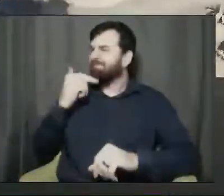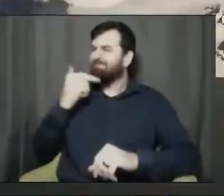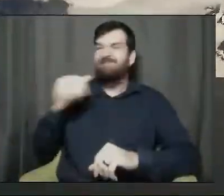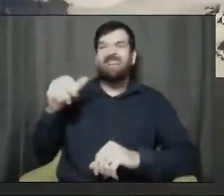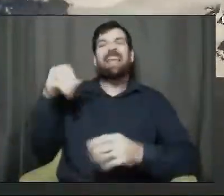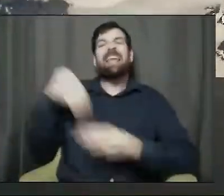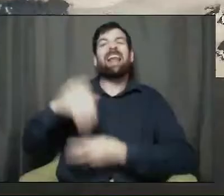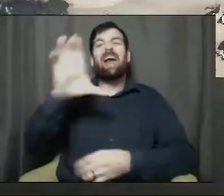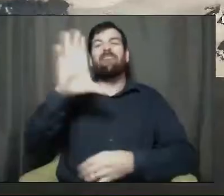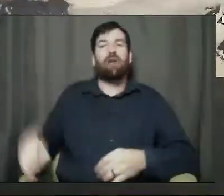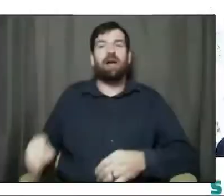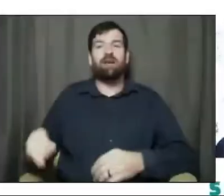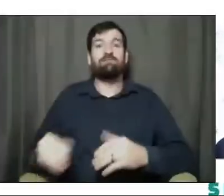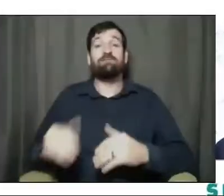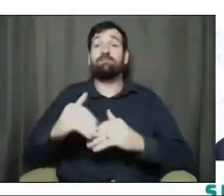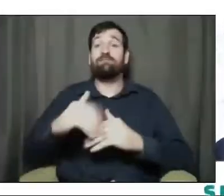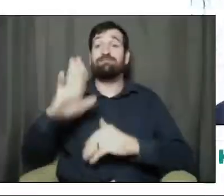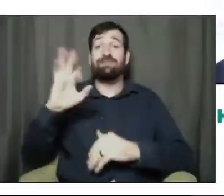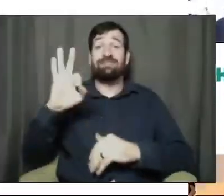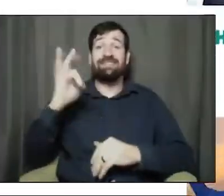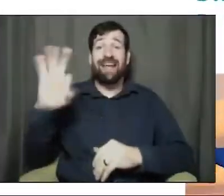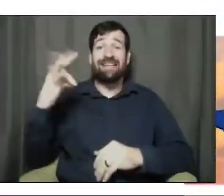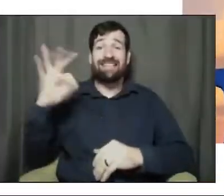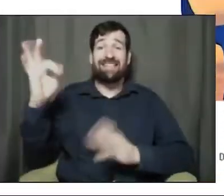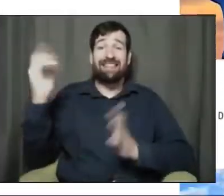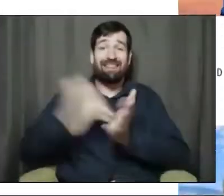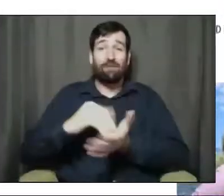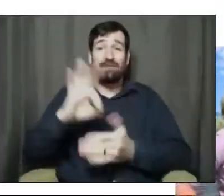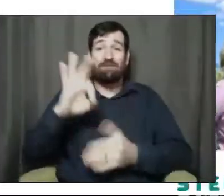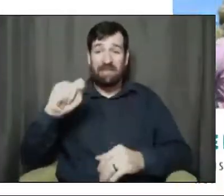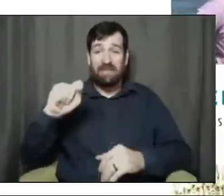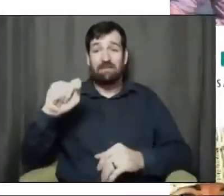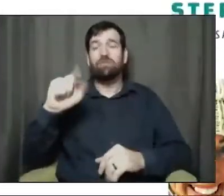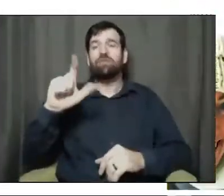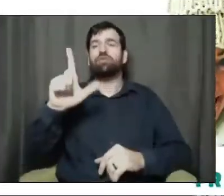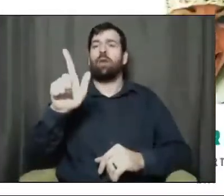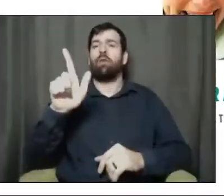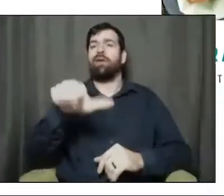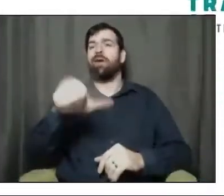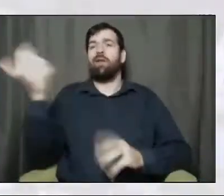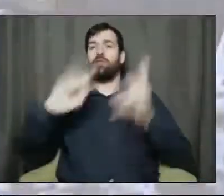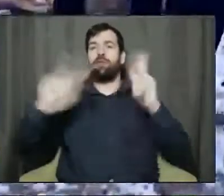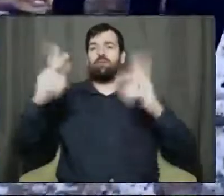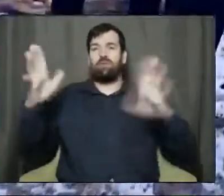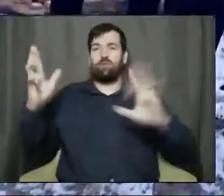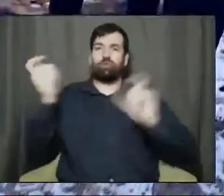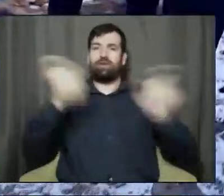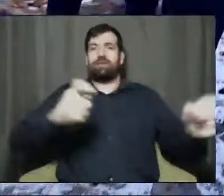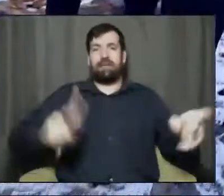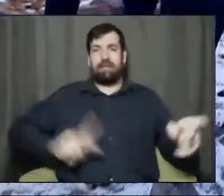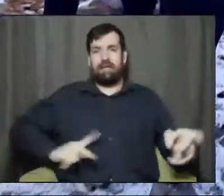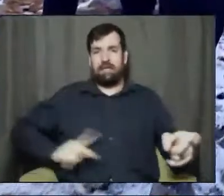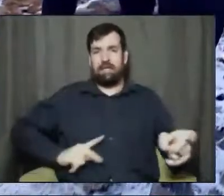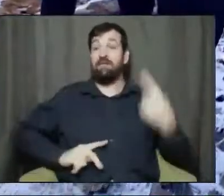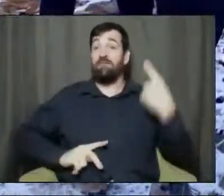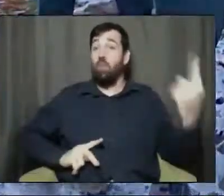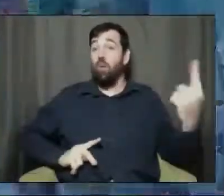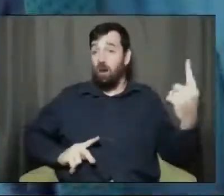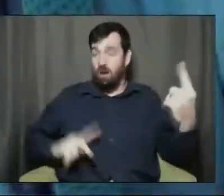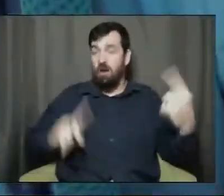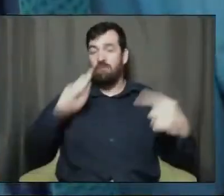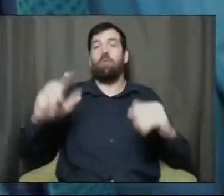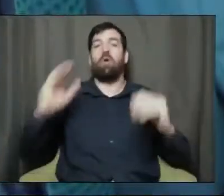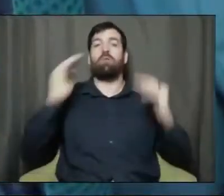More than 19,000 feet with 21 other kidney donors, each with their one kidney to raise awareness through the